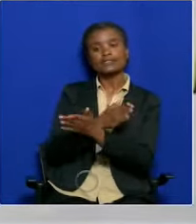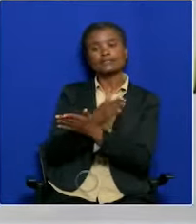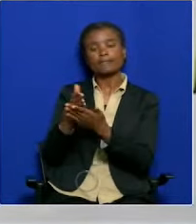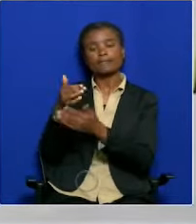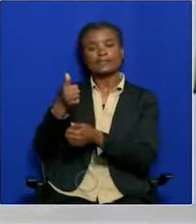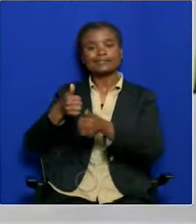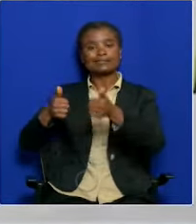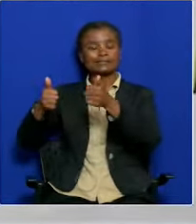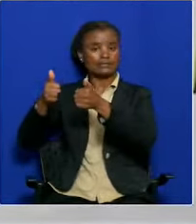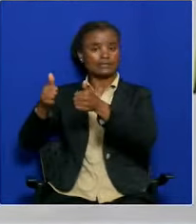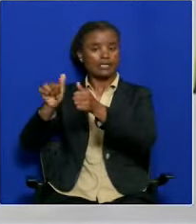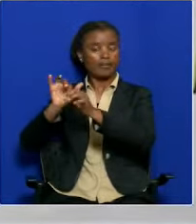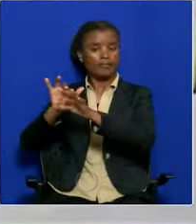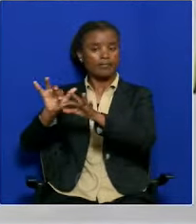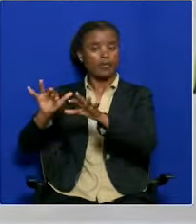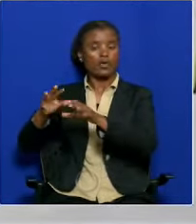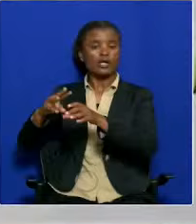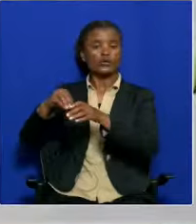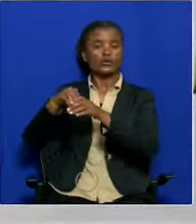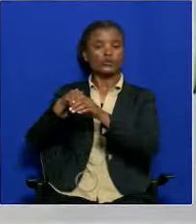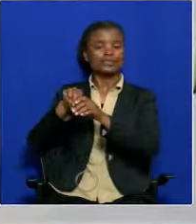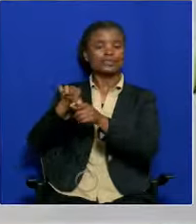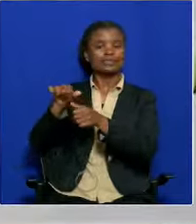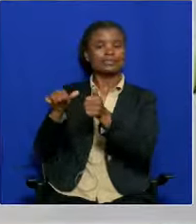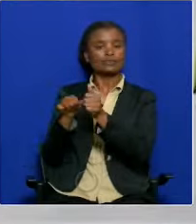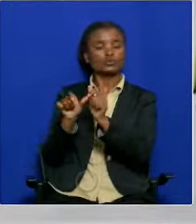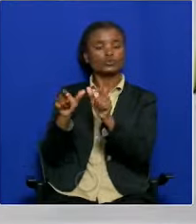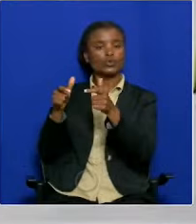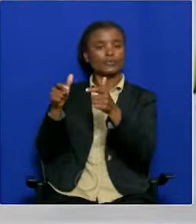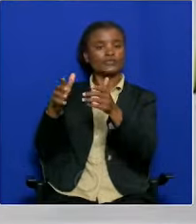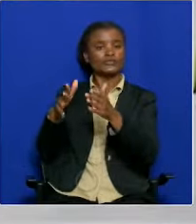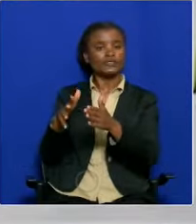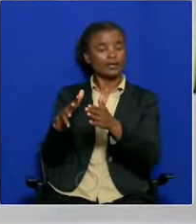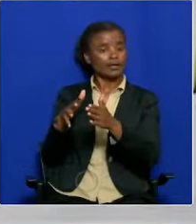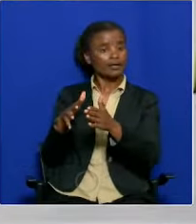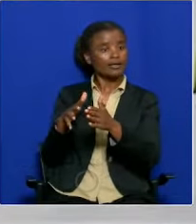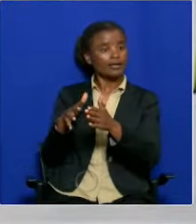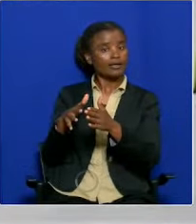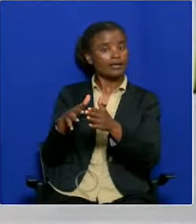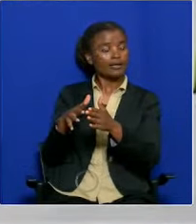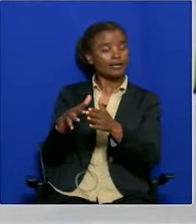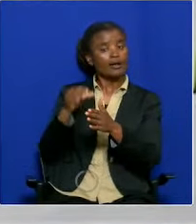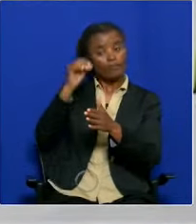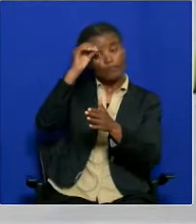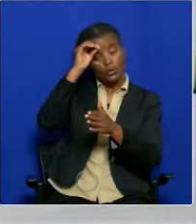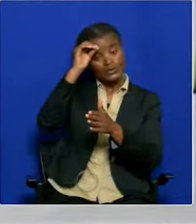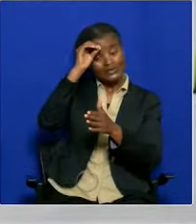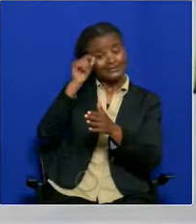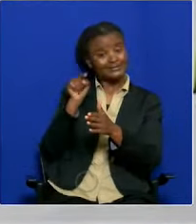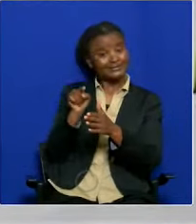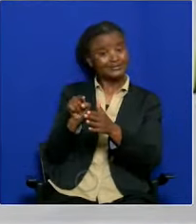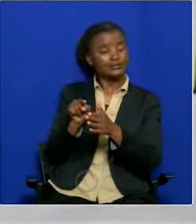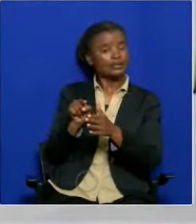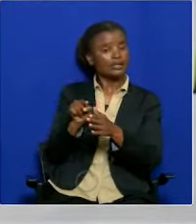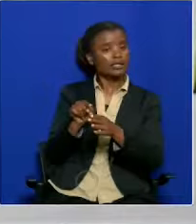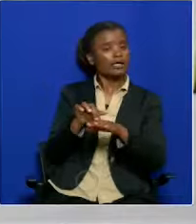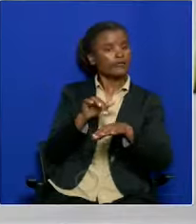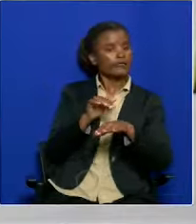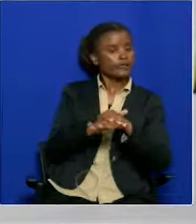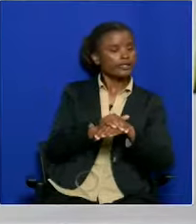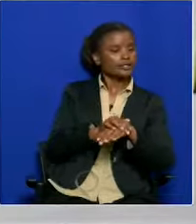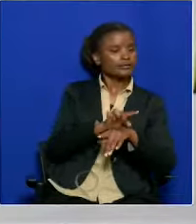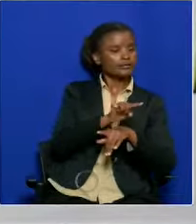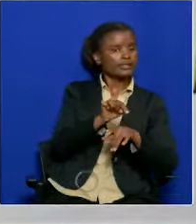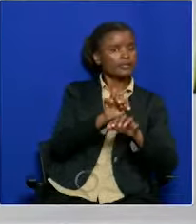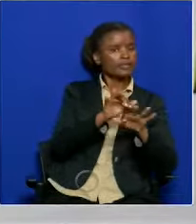Deputy Commissioner of Police, are actually good friends with these people who are alleged to have